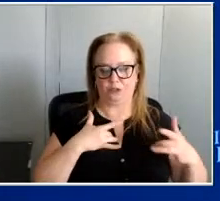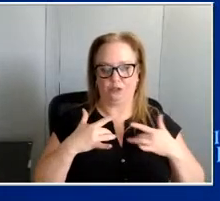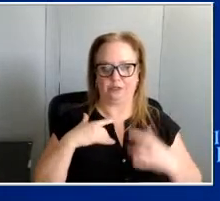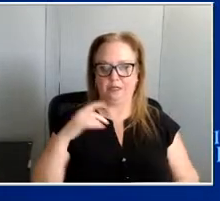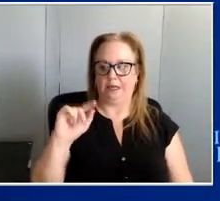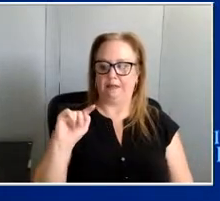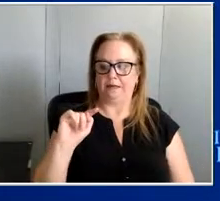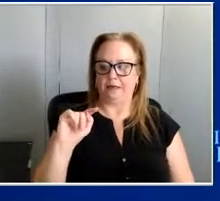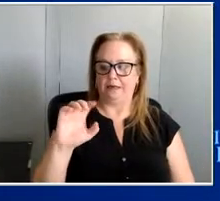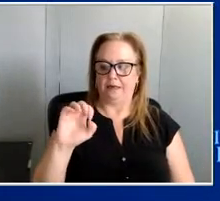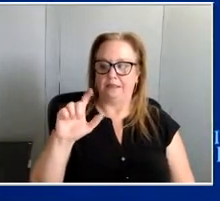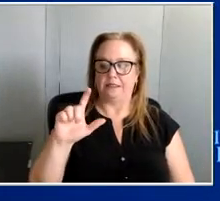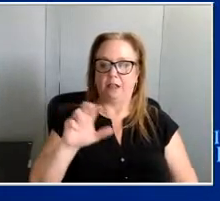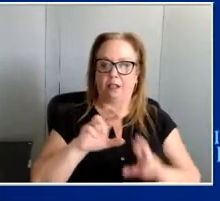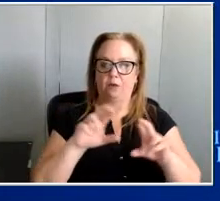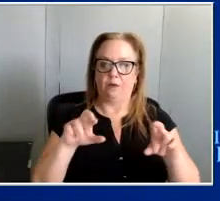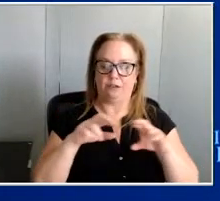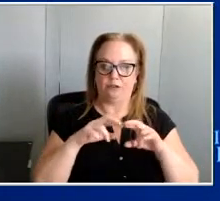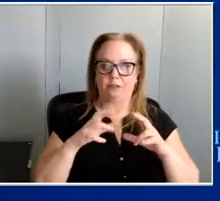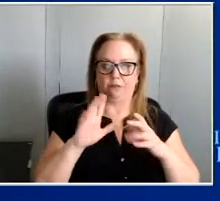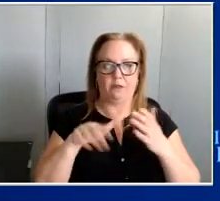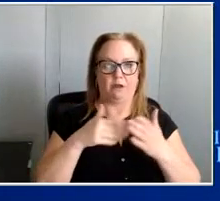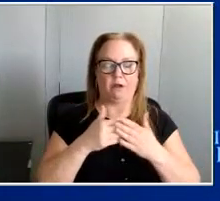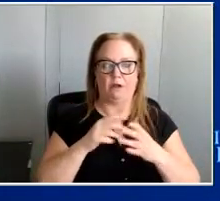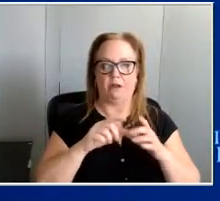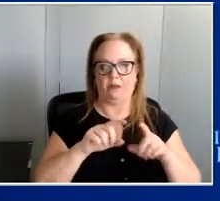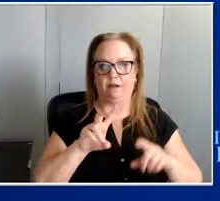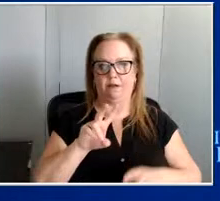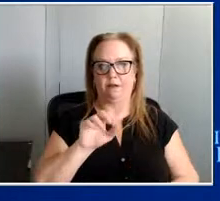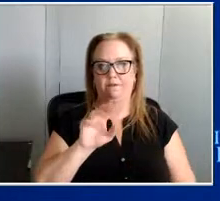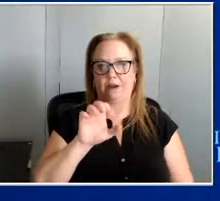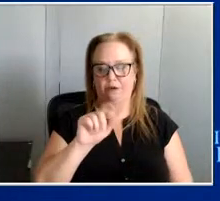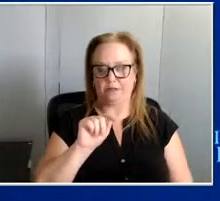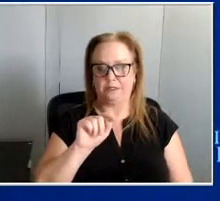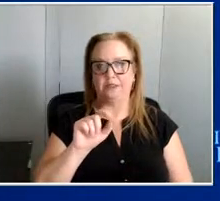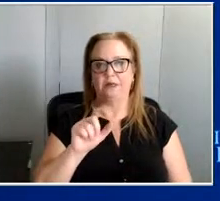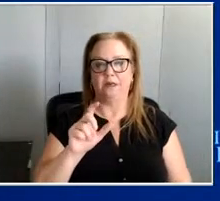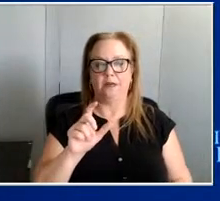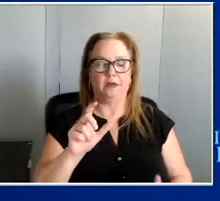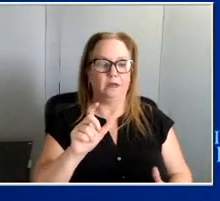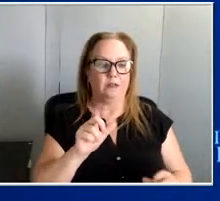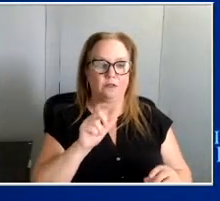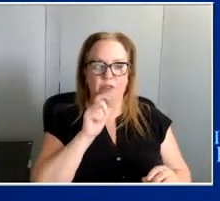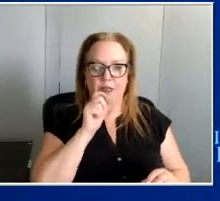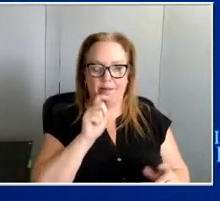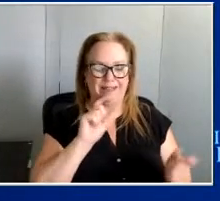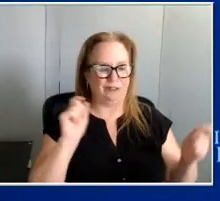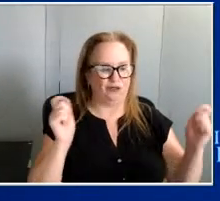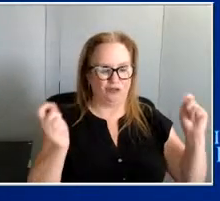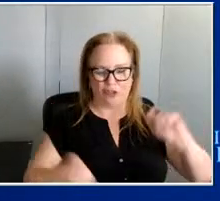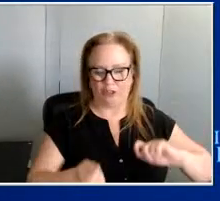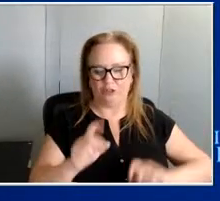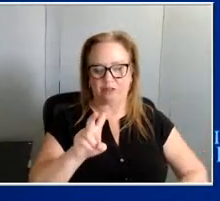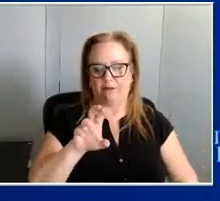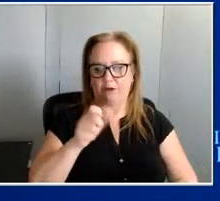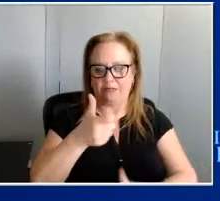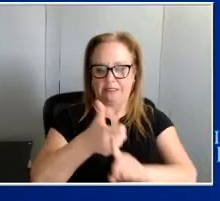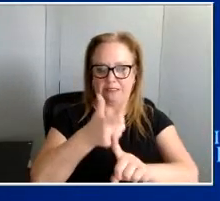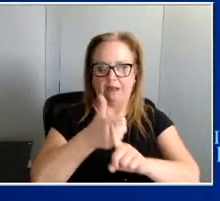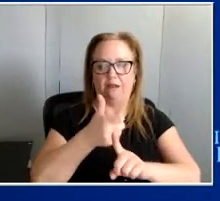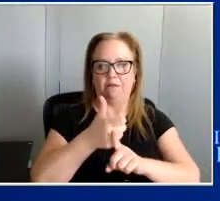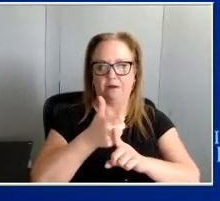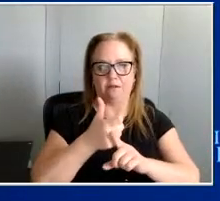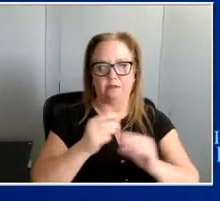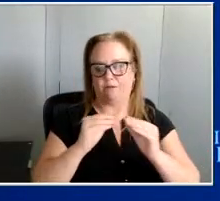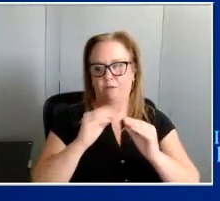regions, which we have seen throughout all the variants, which are very good. There haven't been any wholesale changes to the virus itself as far as leading to more